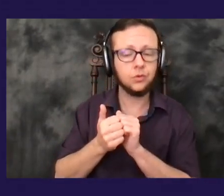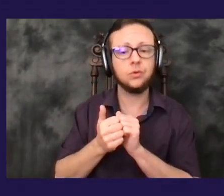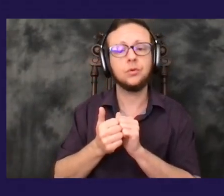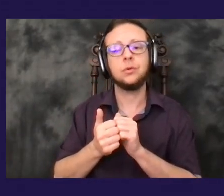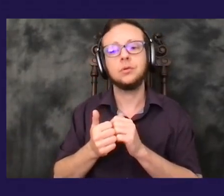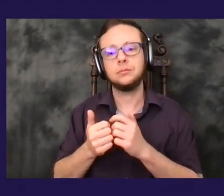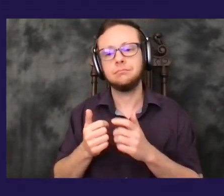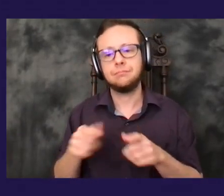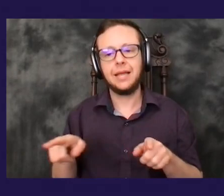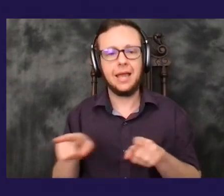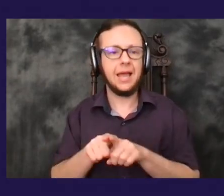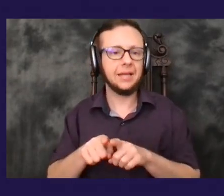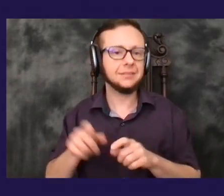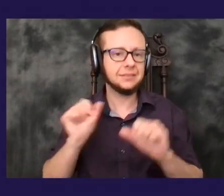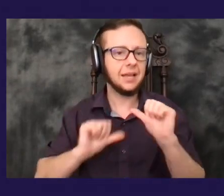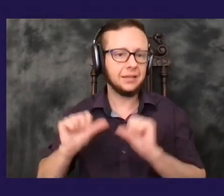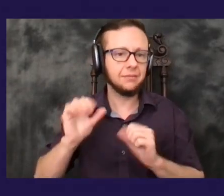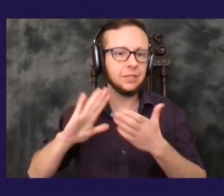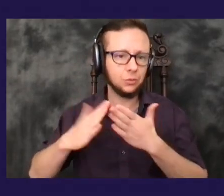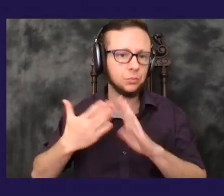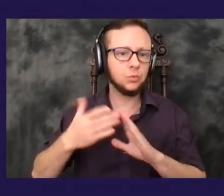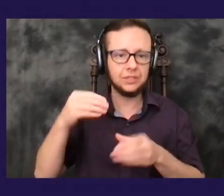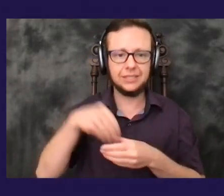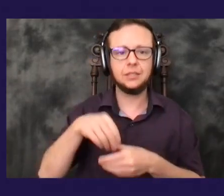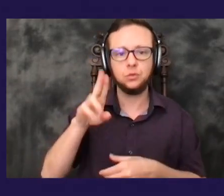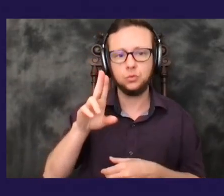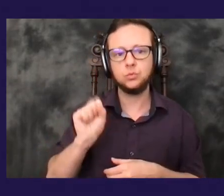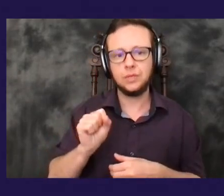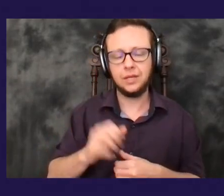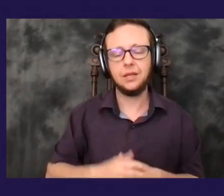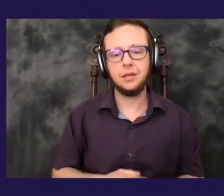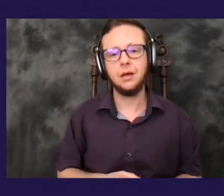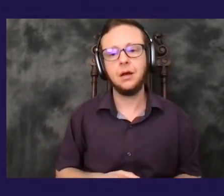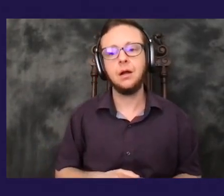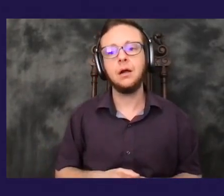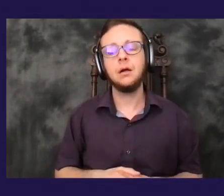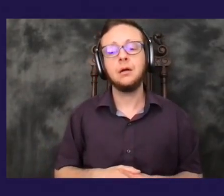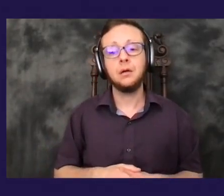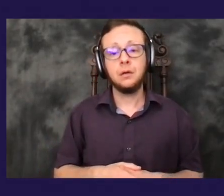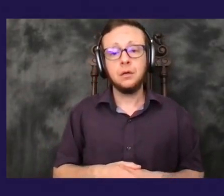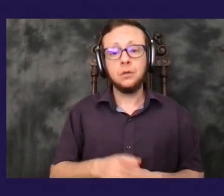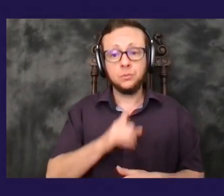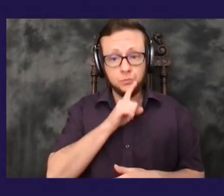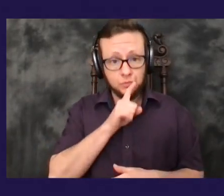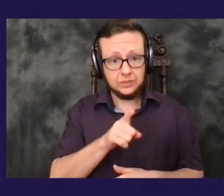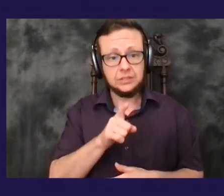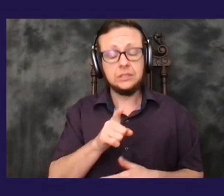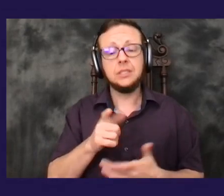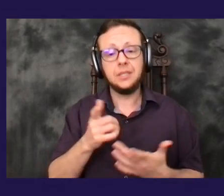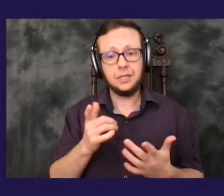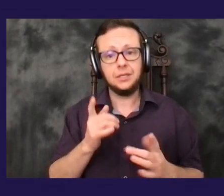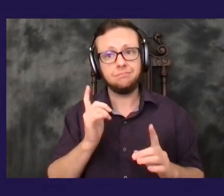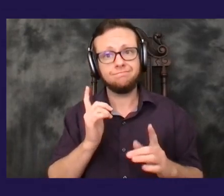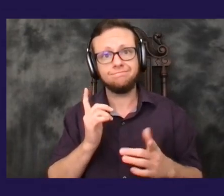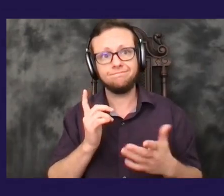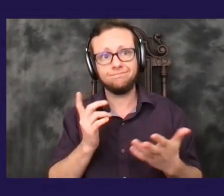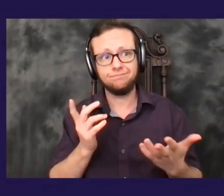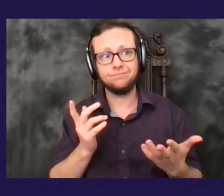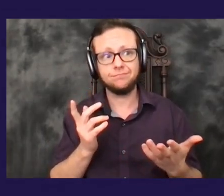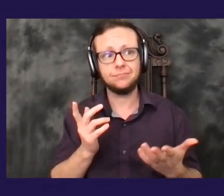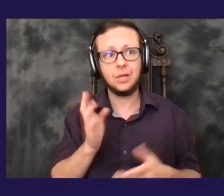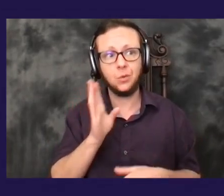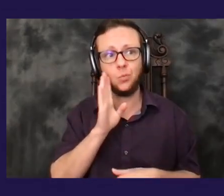scientific community in the U.S. And ultimately, I think it will be